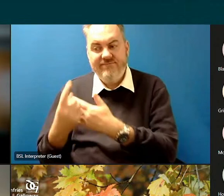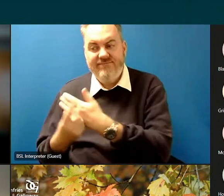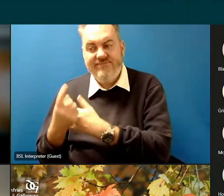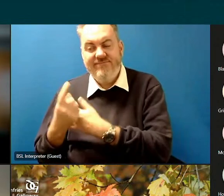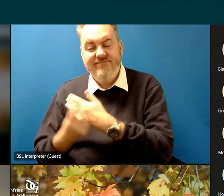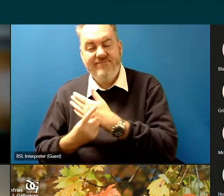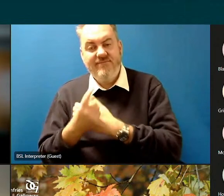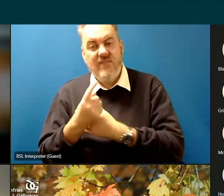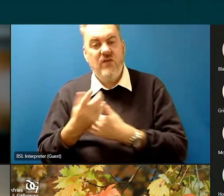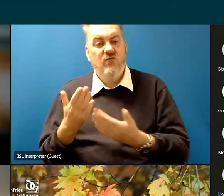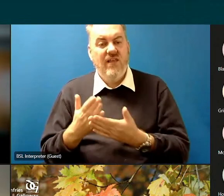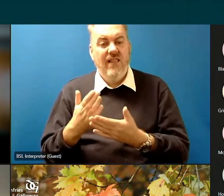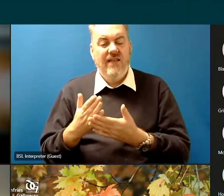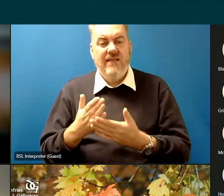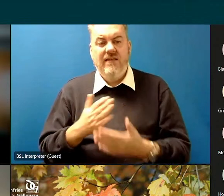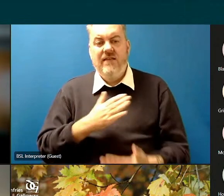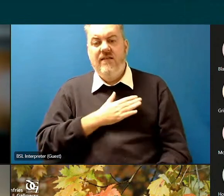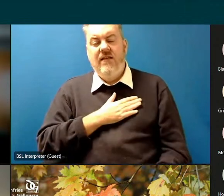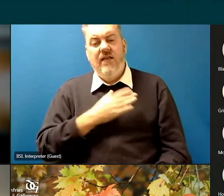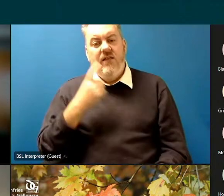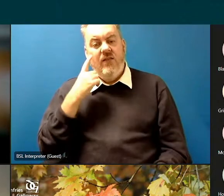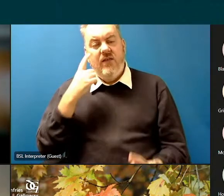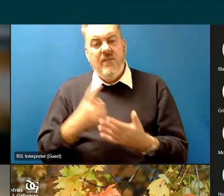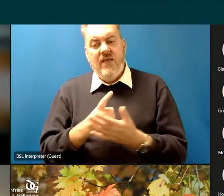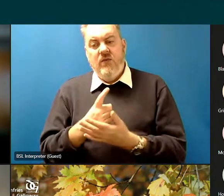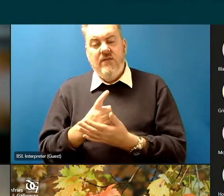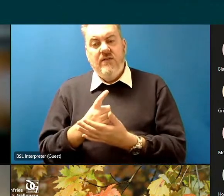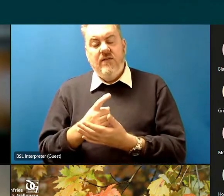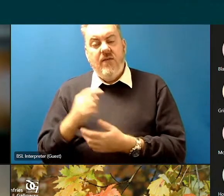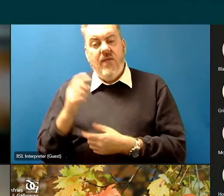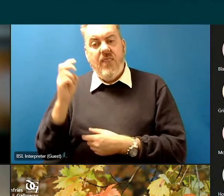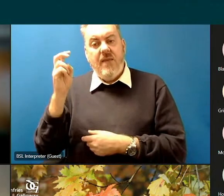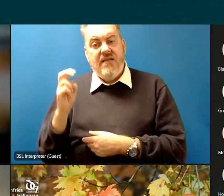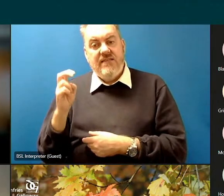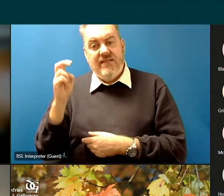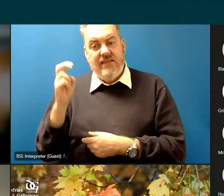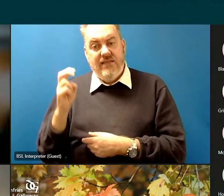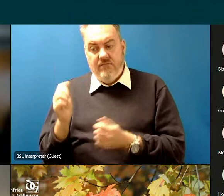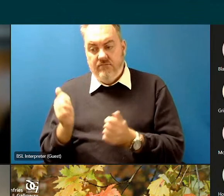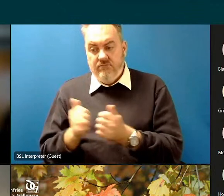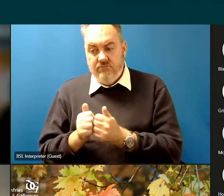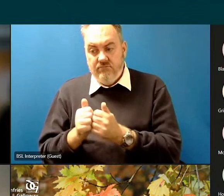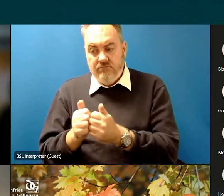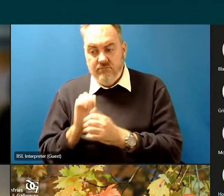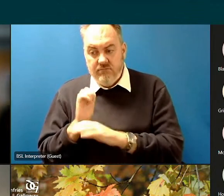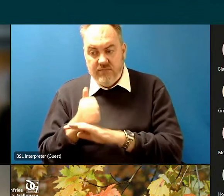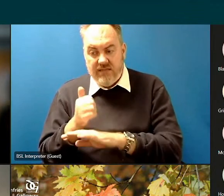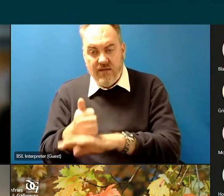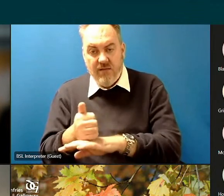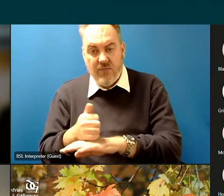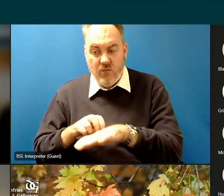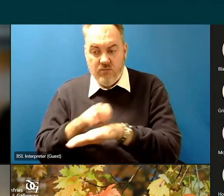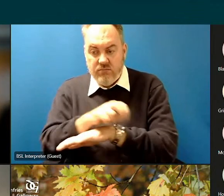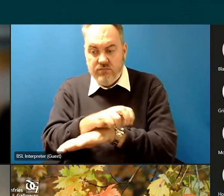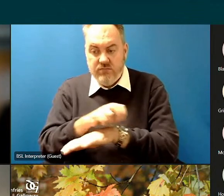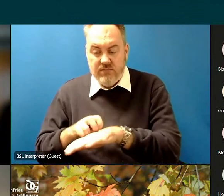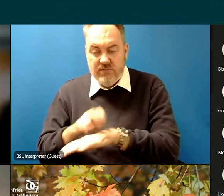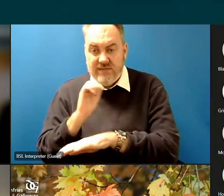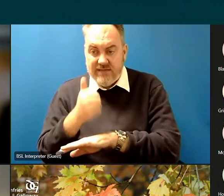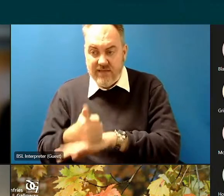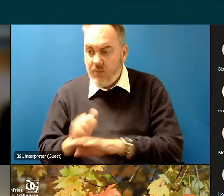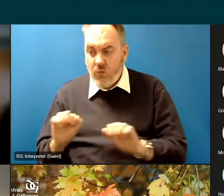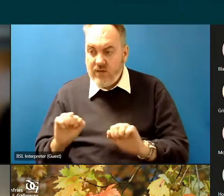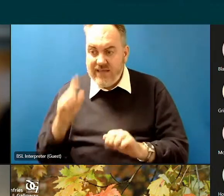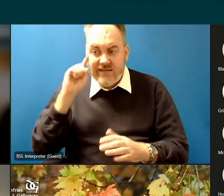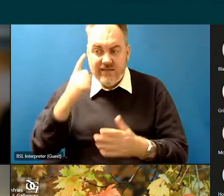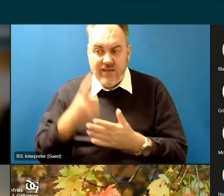full crossing scenarios have been put in place, or is that still to be decided? The